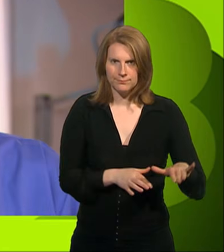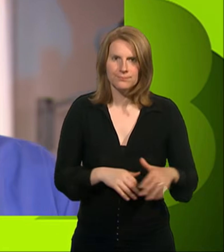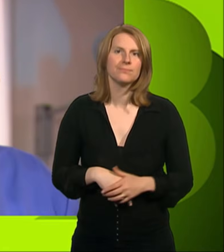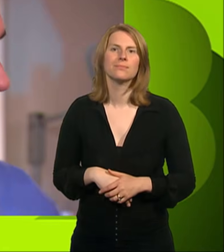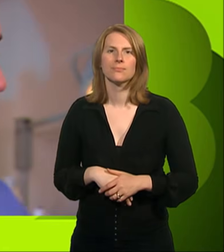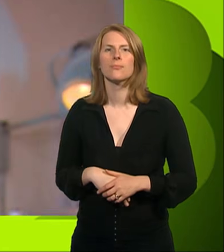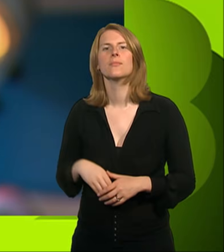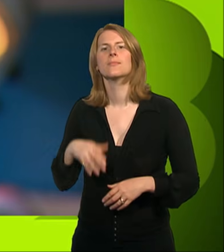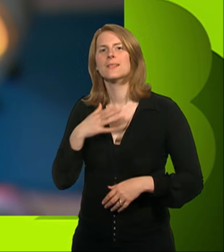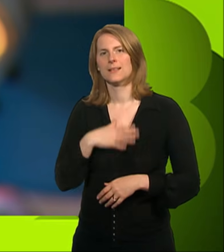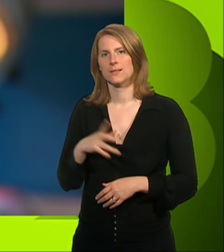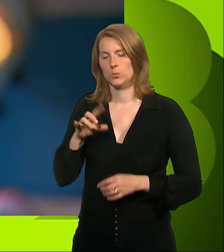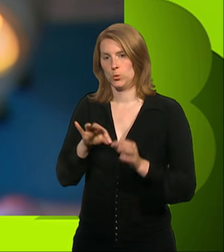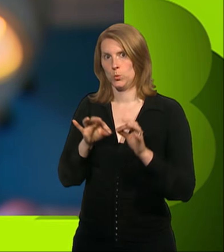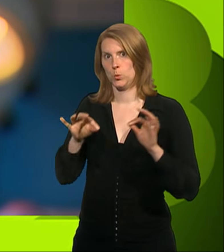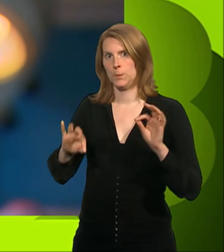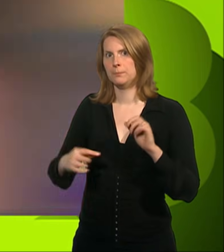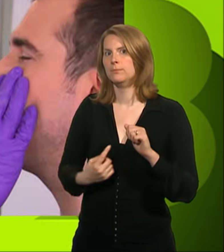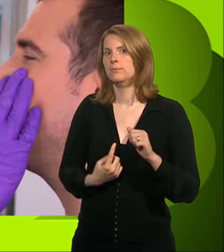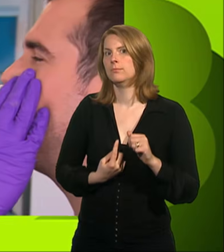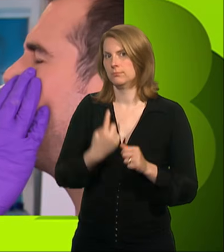Xand's stomach.